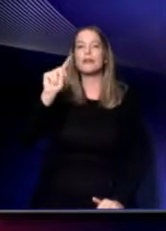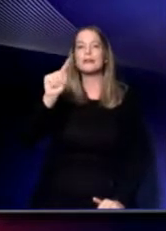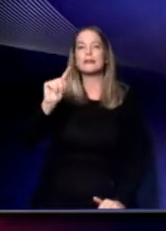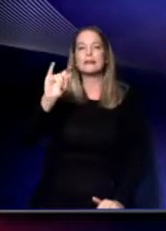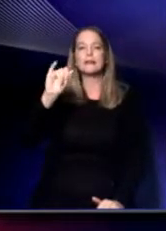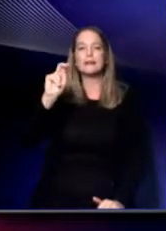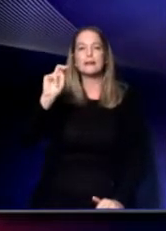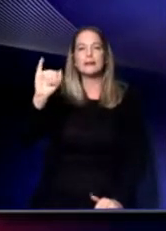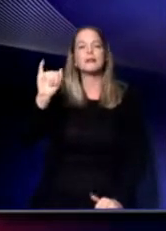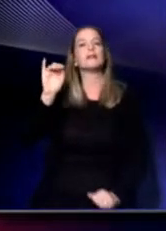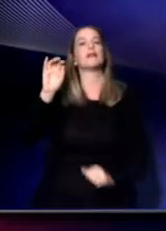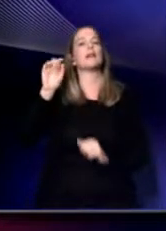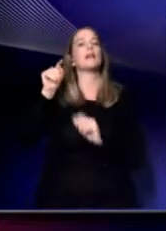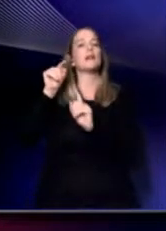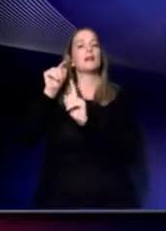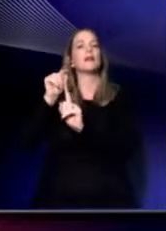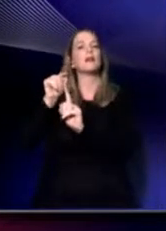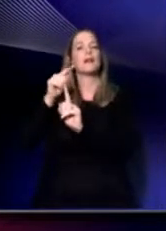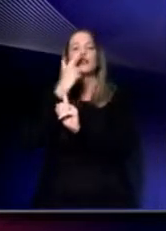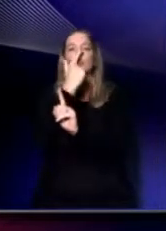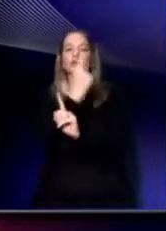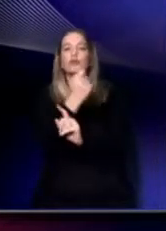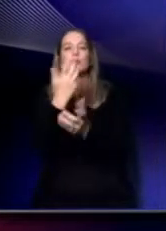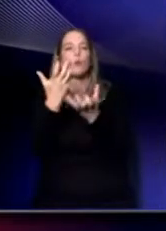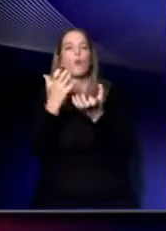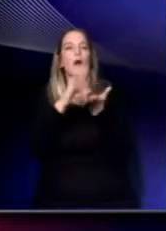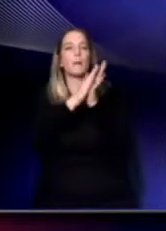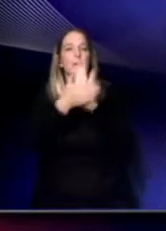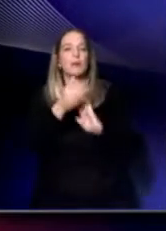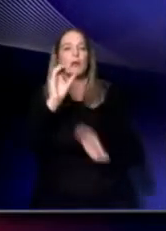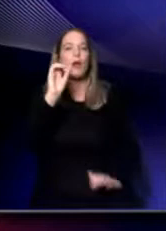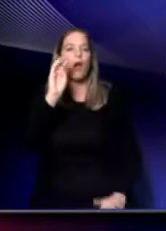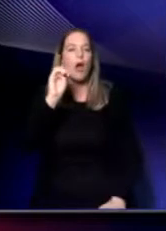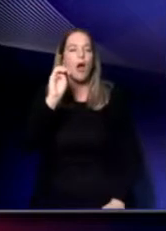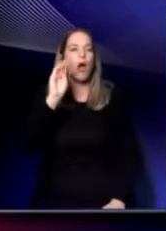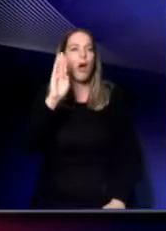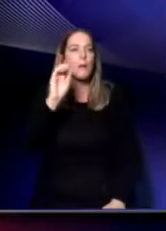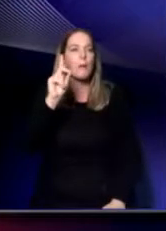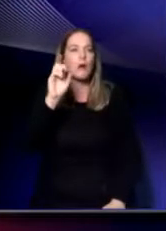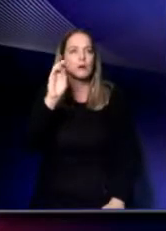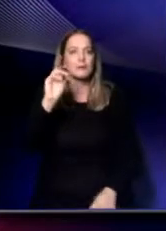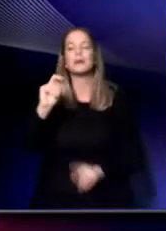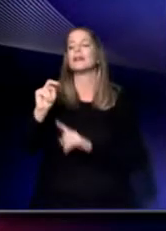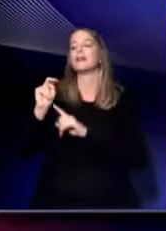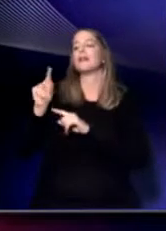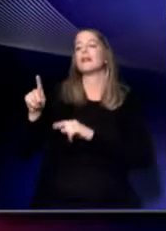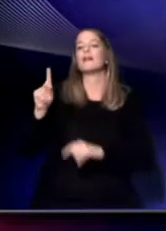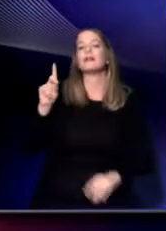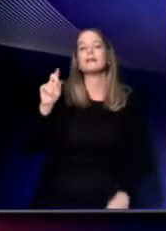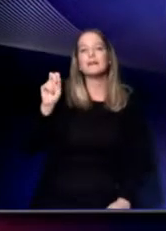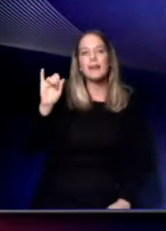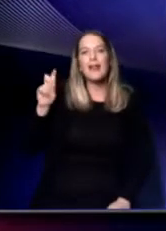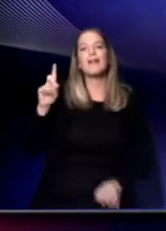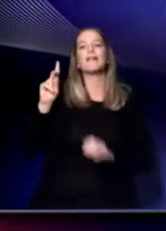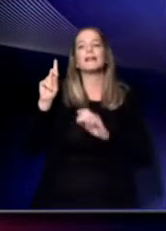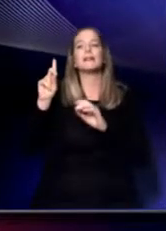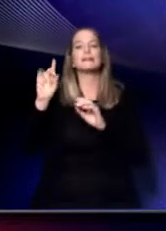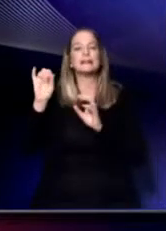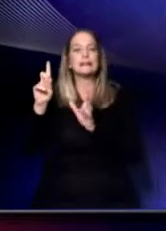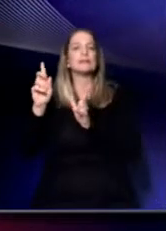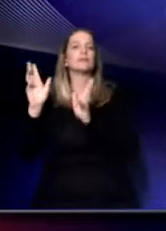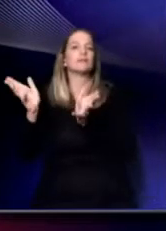I think David also interviewed Mr. Baronzini while I was gone, so I have not had an opportunity to speak to David